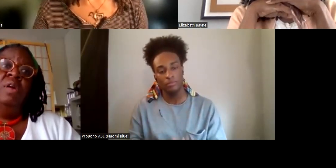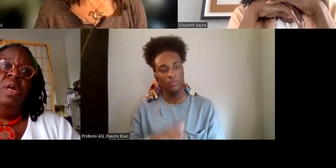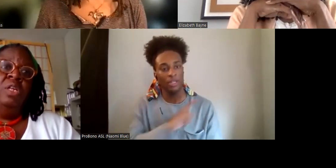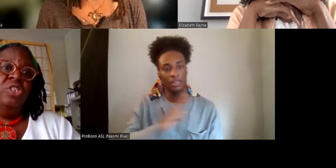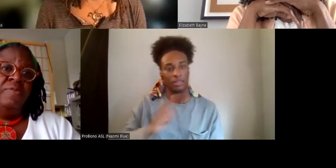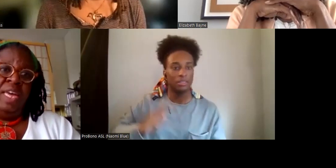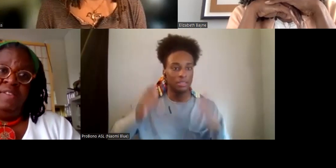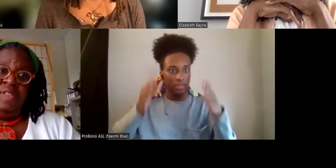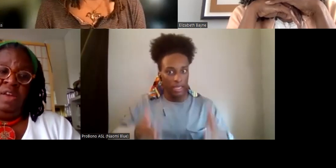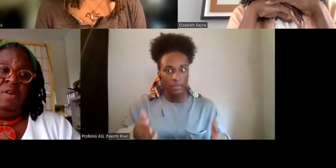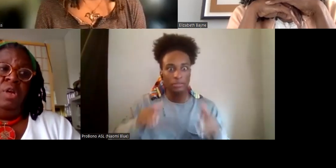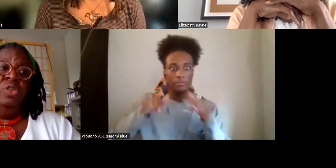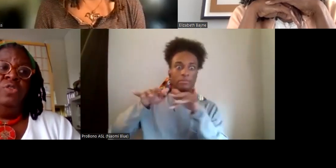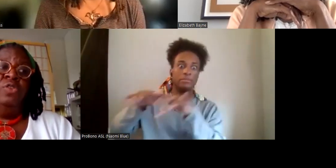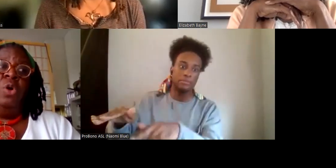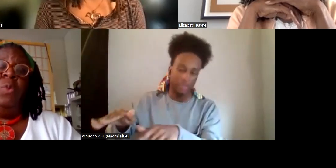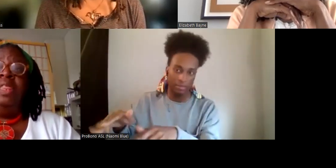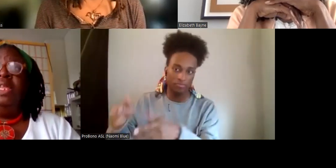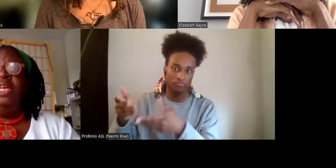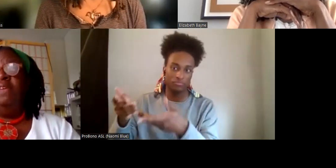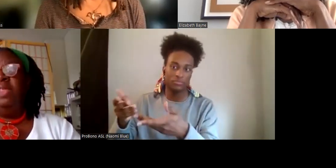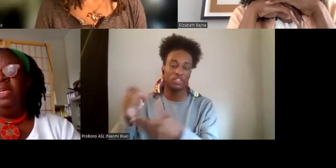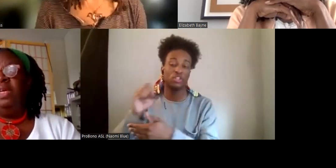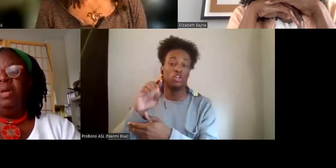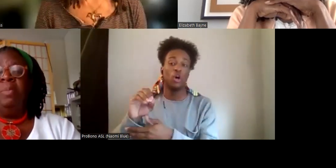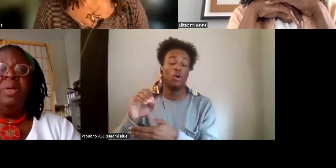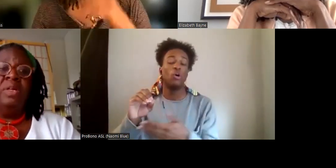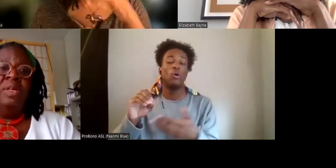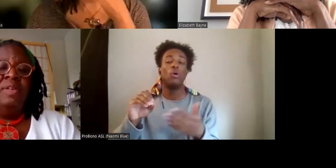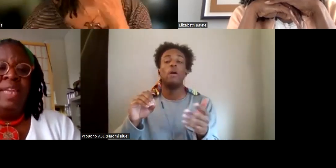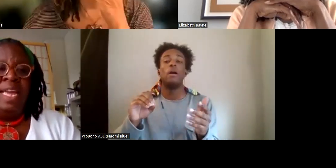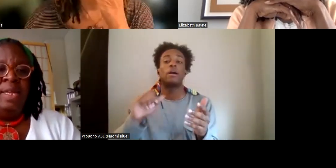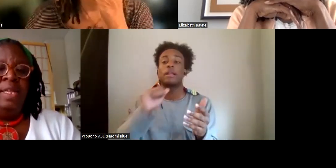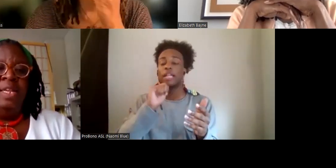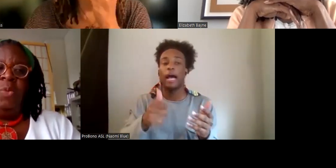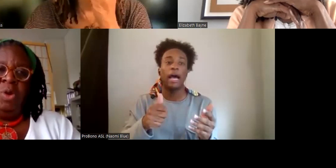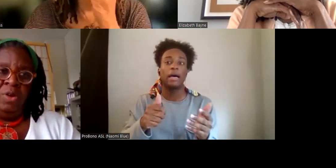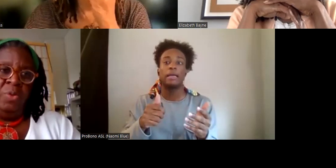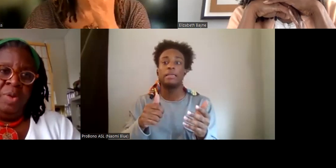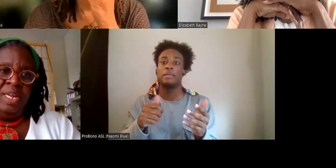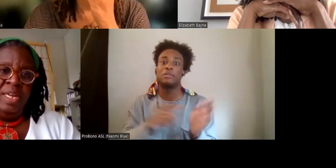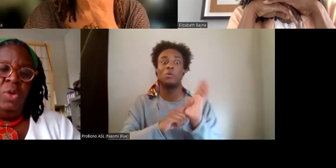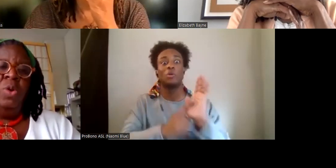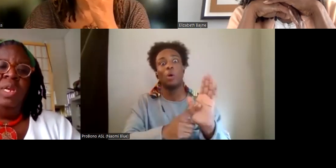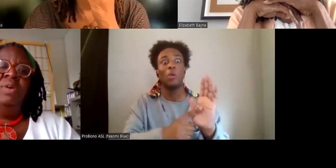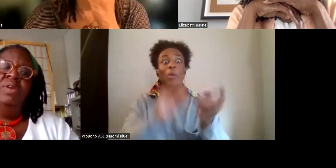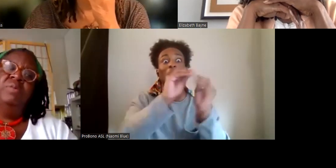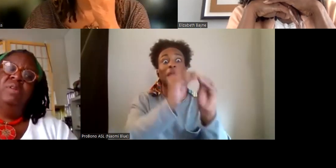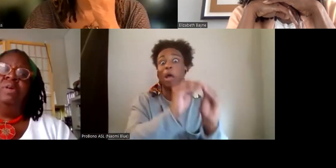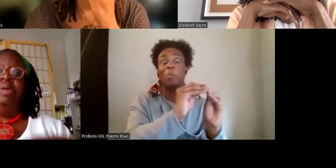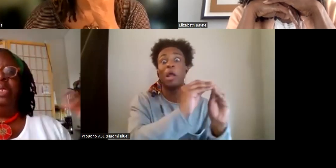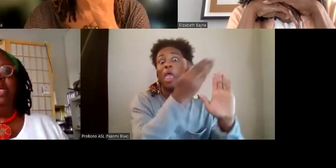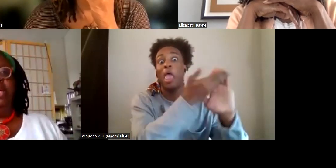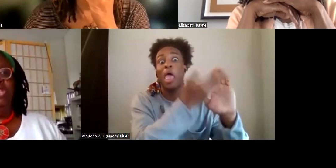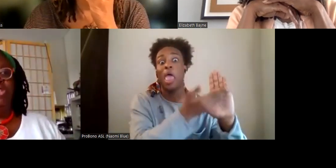there were chief aides there. So rather than give them a book of data that they weren't going to read, or they were going